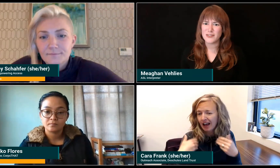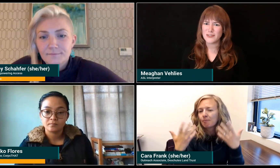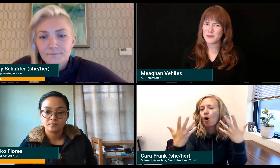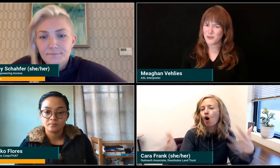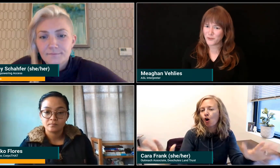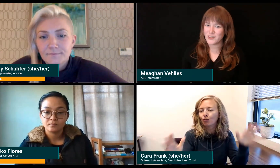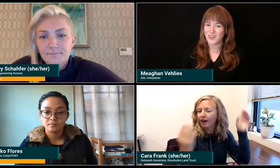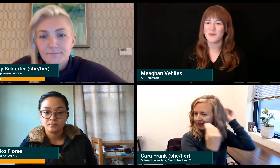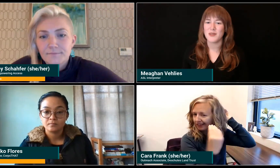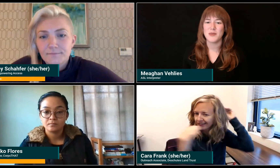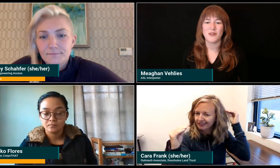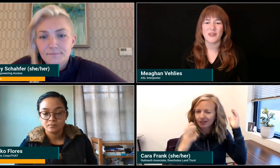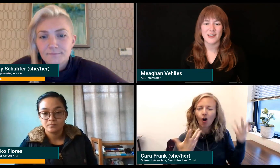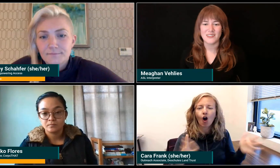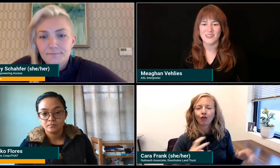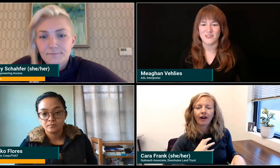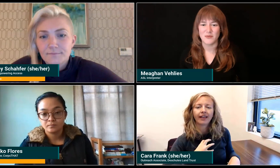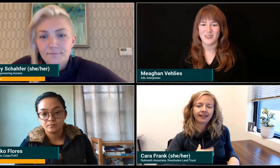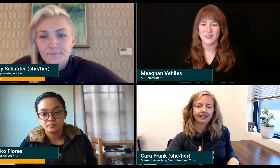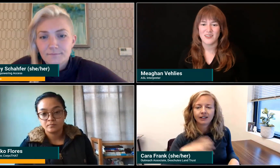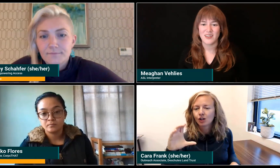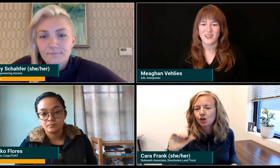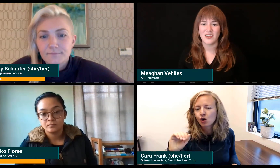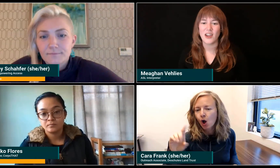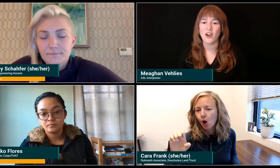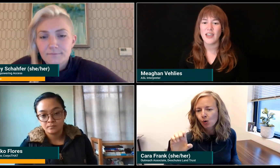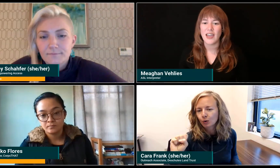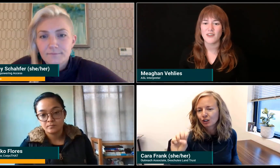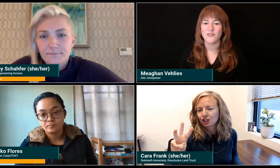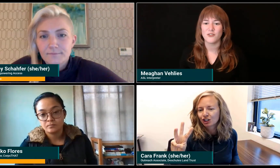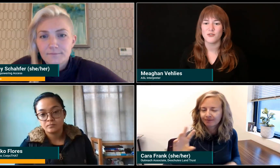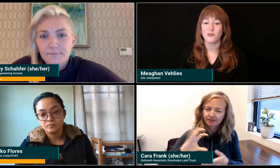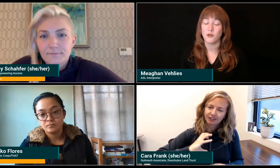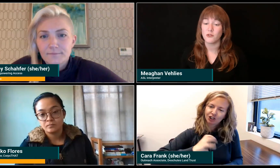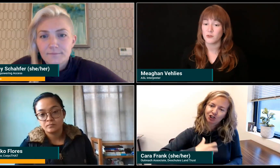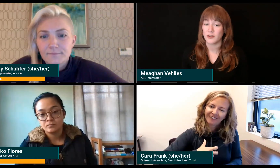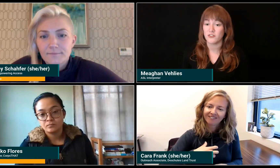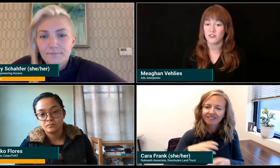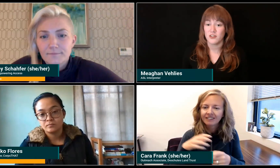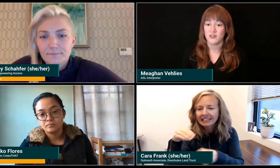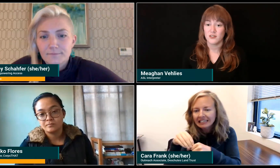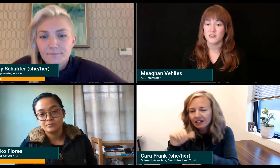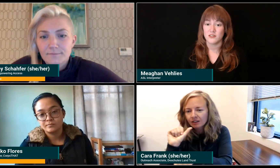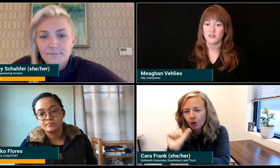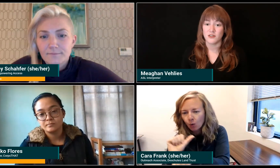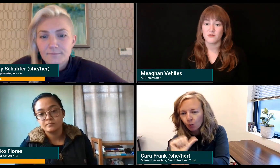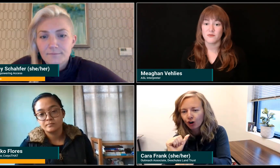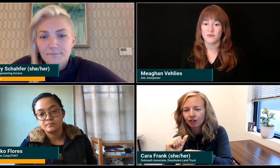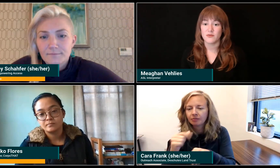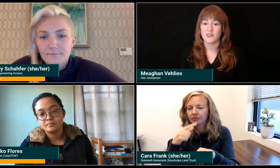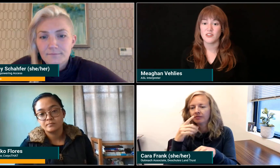this is my free time that people are asking of me. And I already have to code switch,